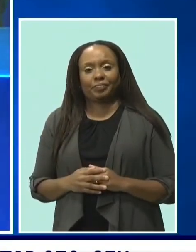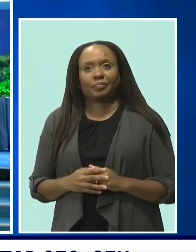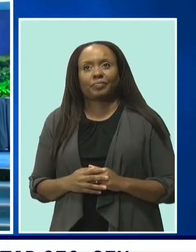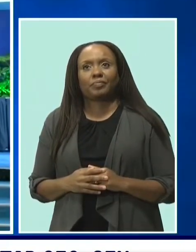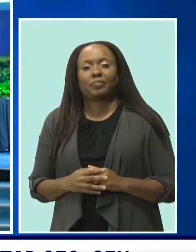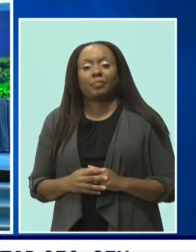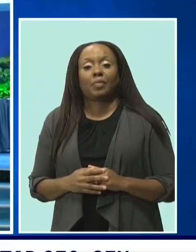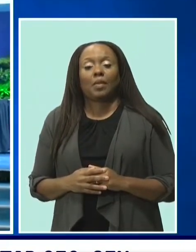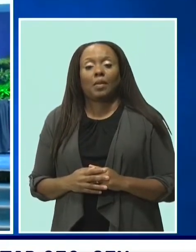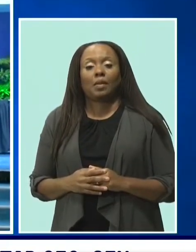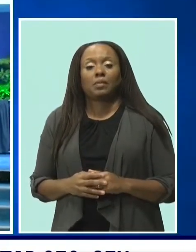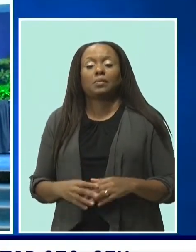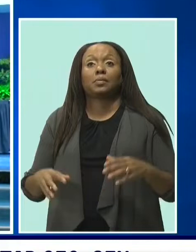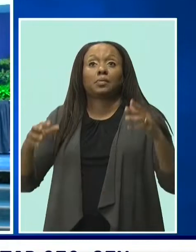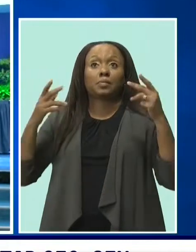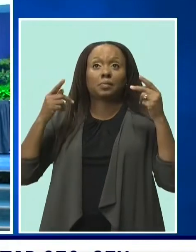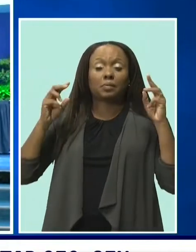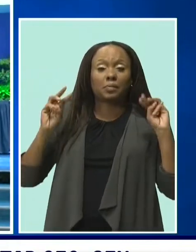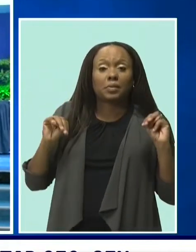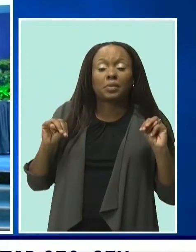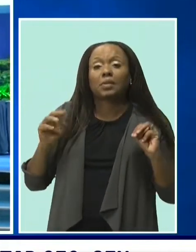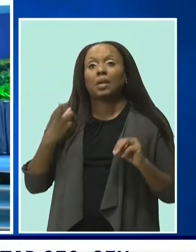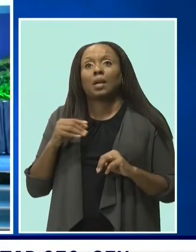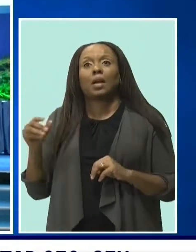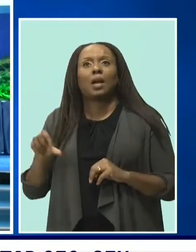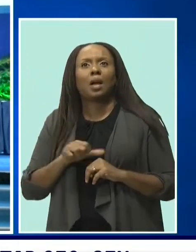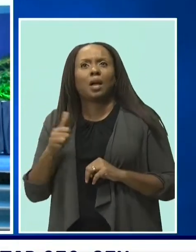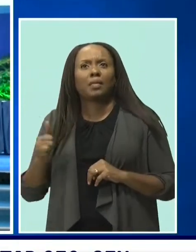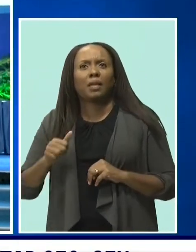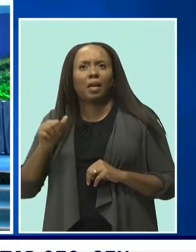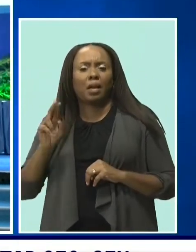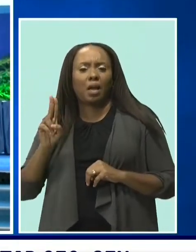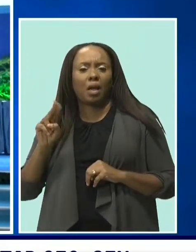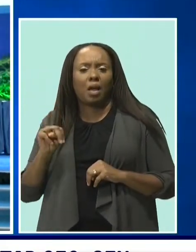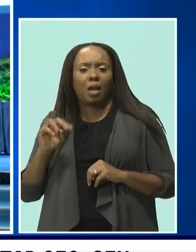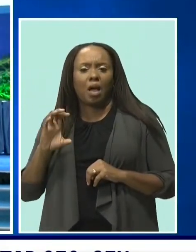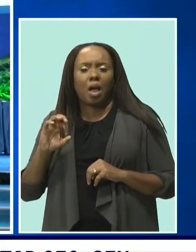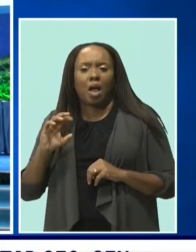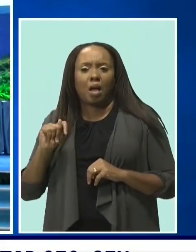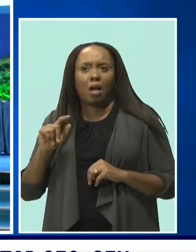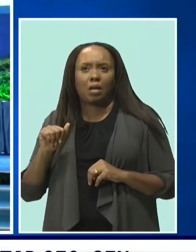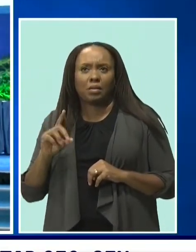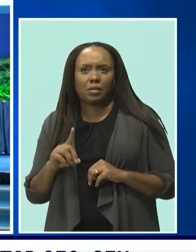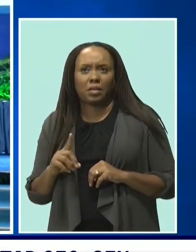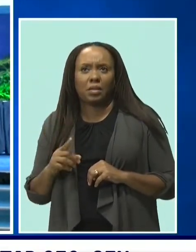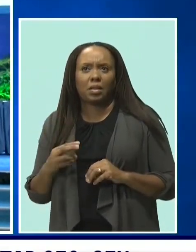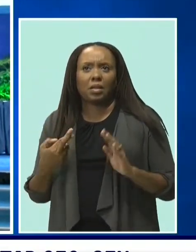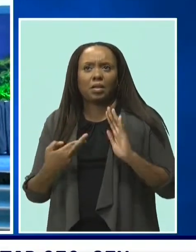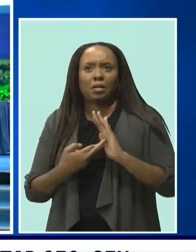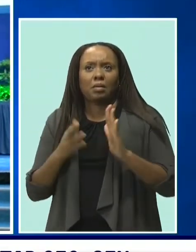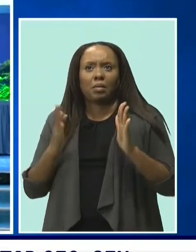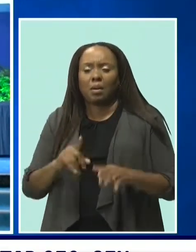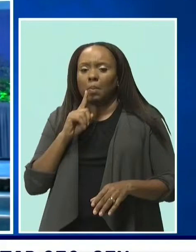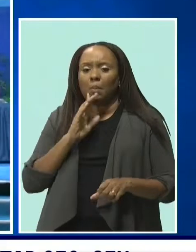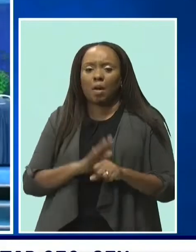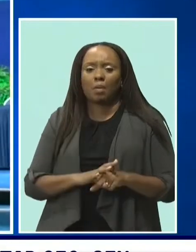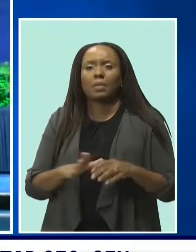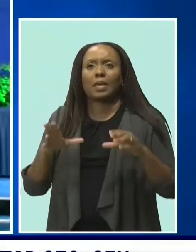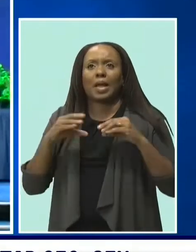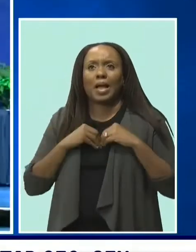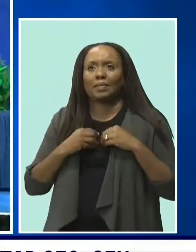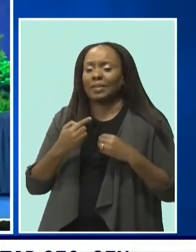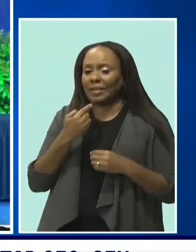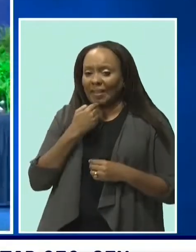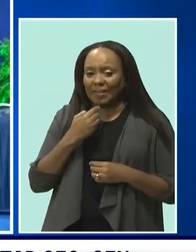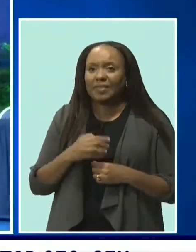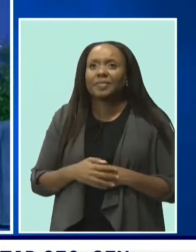Mia Mottley and UNCTAD Secretary General Rebecca Greenspan, have pledged to take the document seriously. You will allow me to